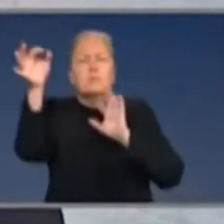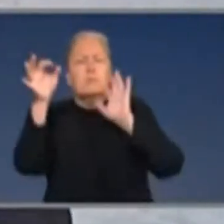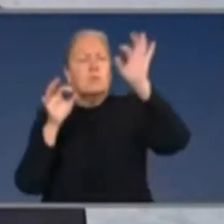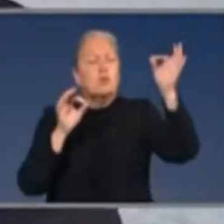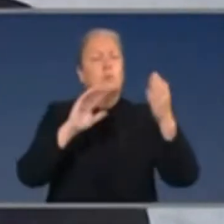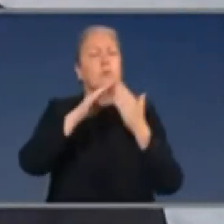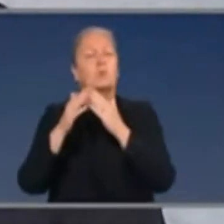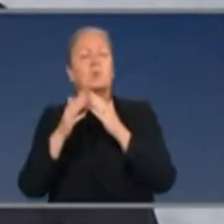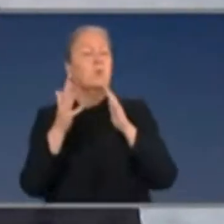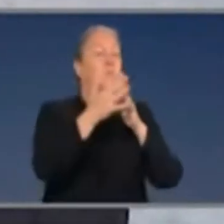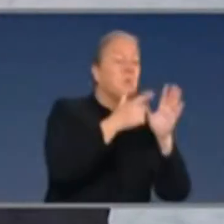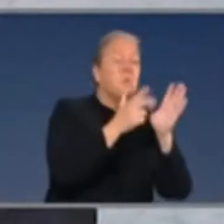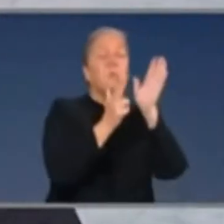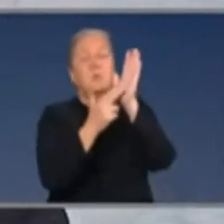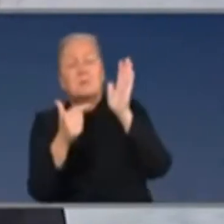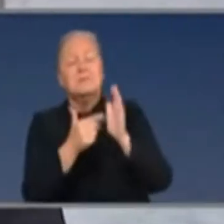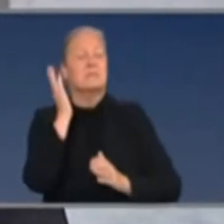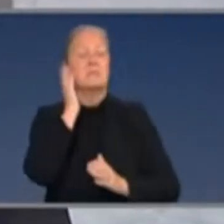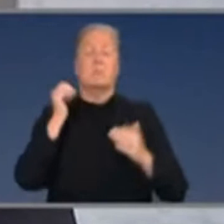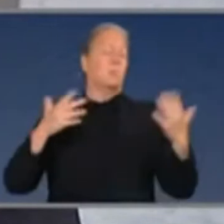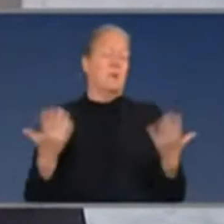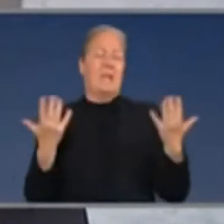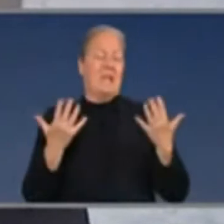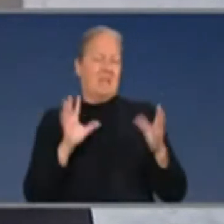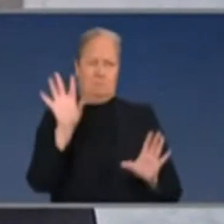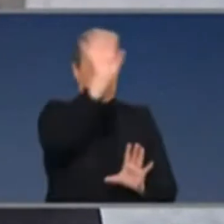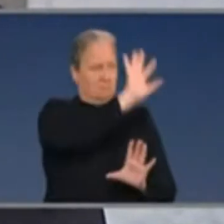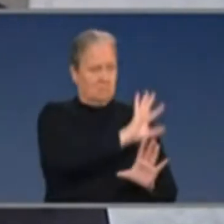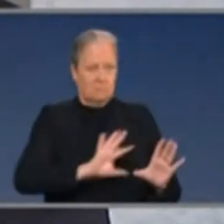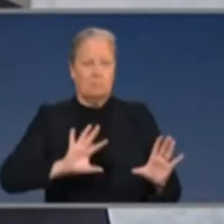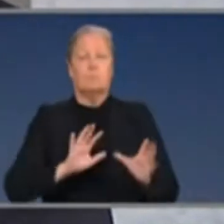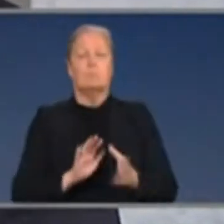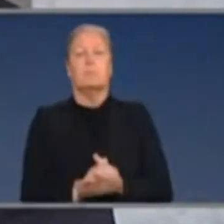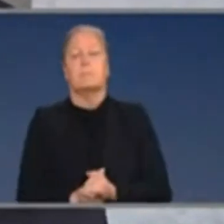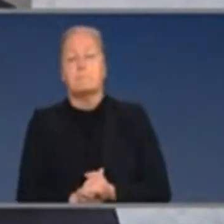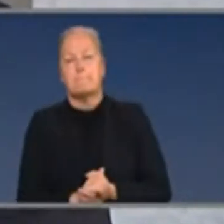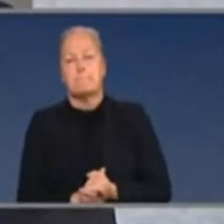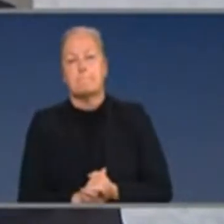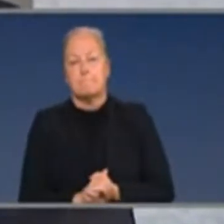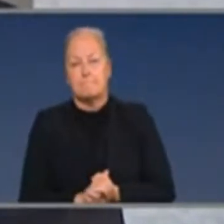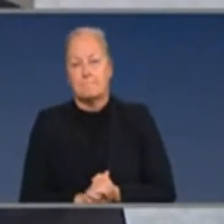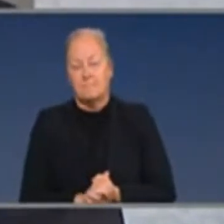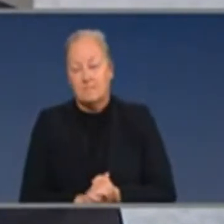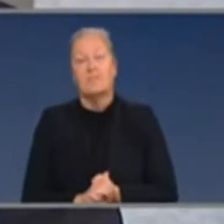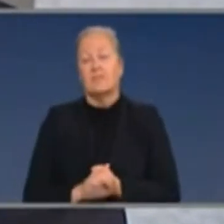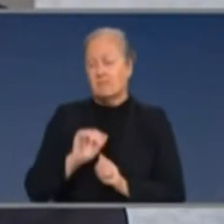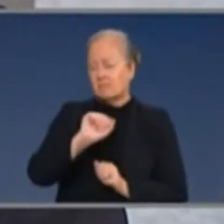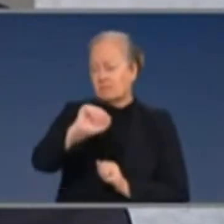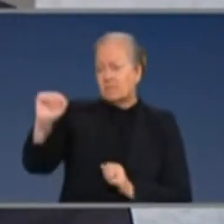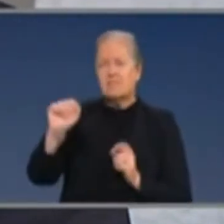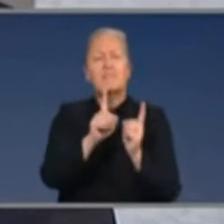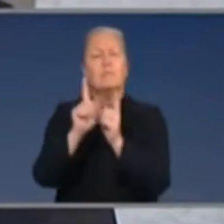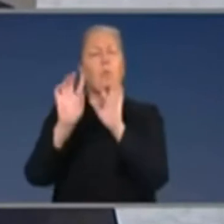Territory, Northern Queensland, Western Australia, South Australia, it doesn't matter where it was. And the way the services have worked